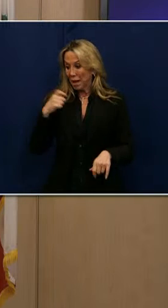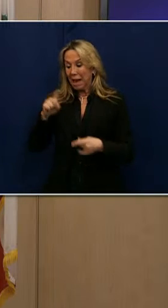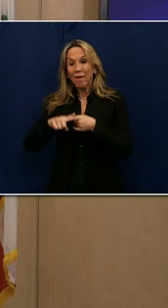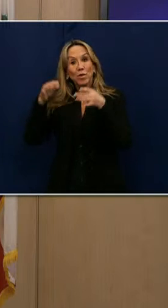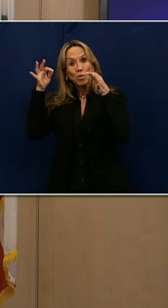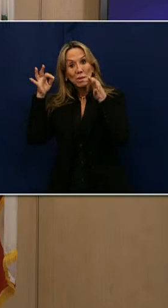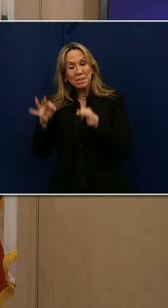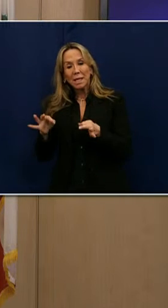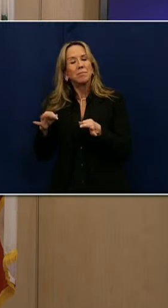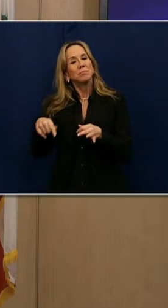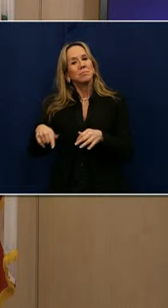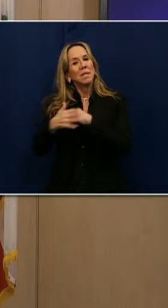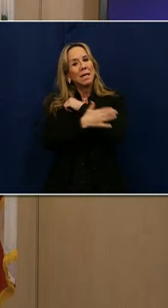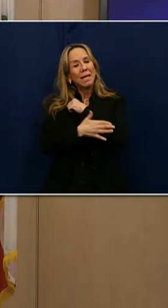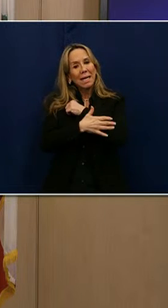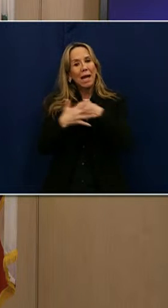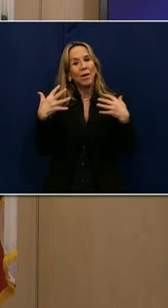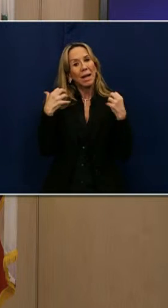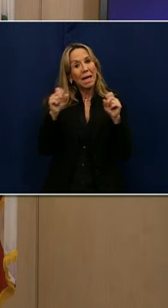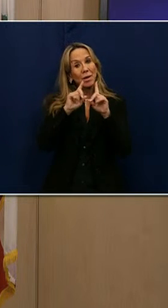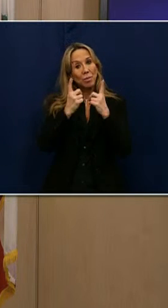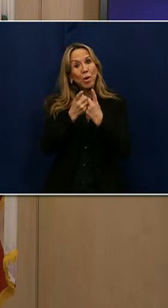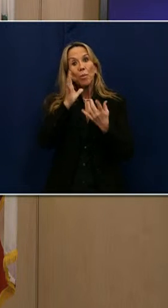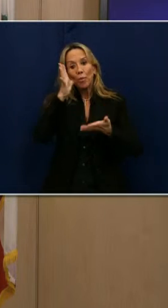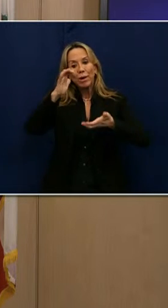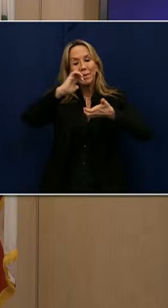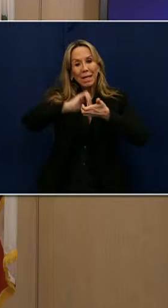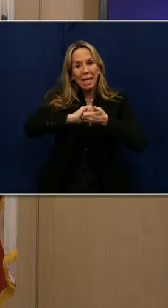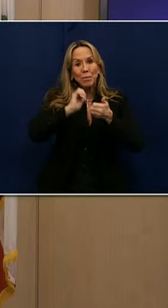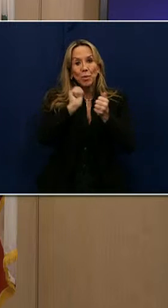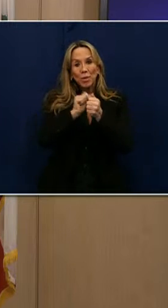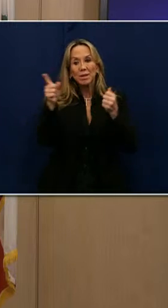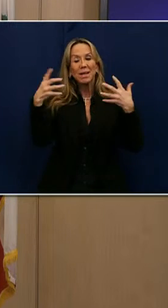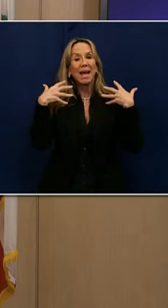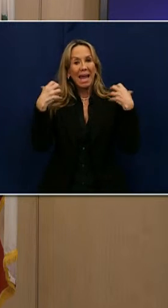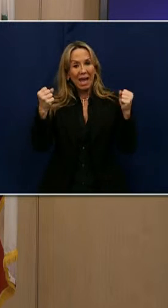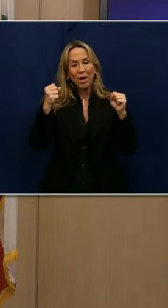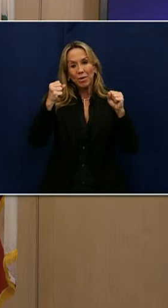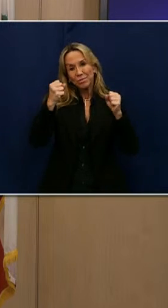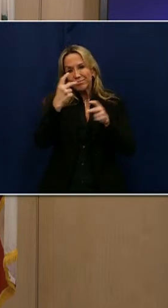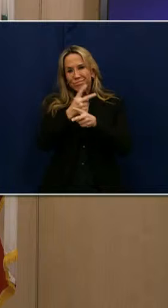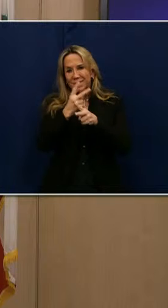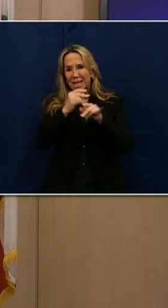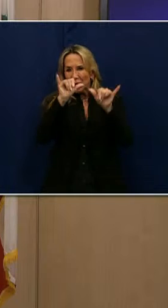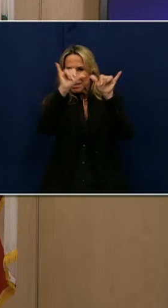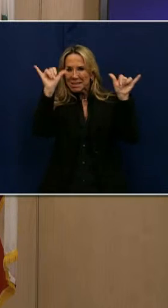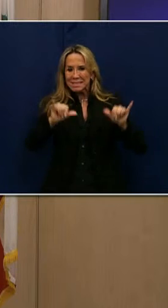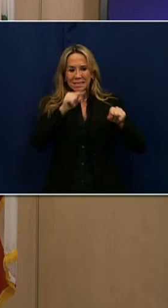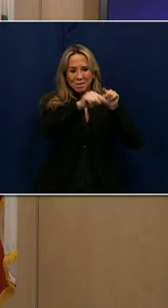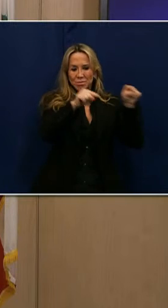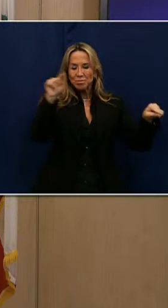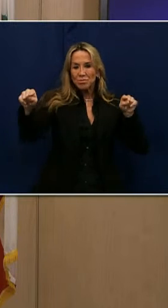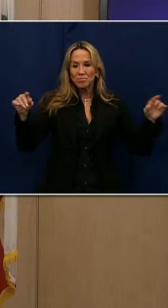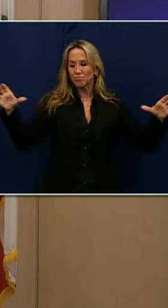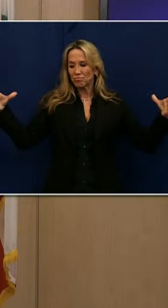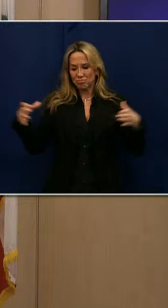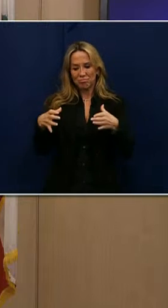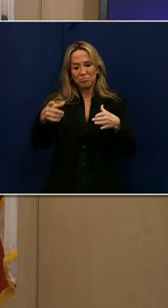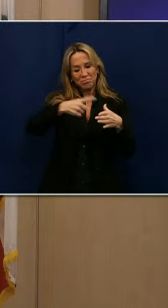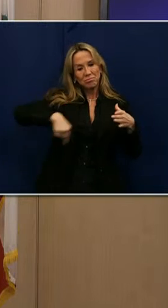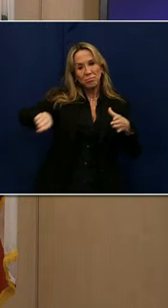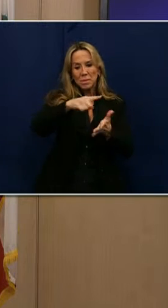will work collaboratively with our healthcare system to determine what actions need to be taken. Again,